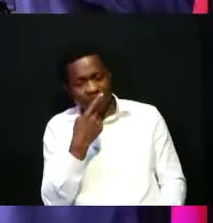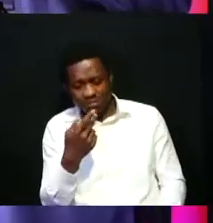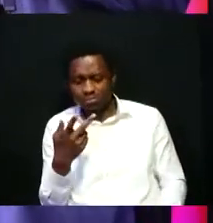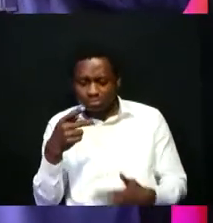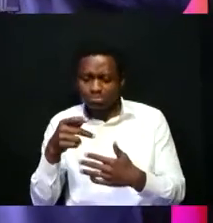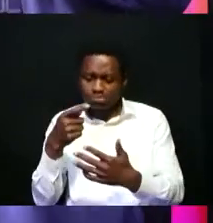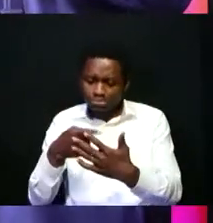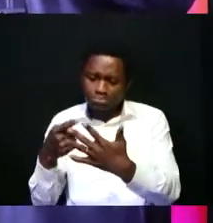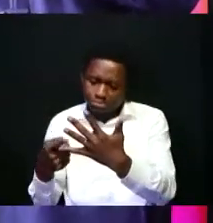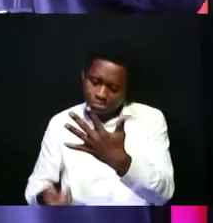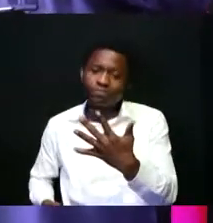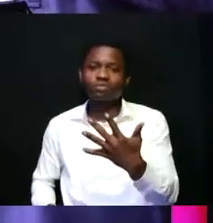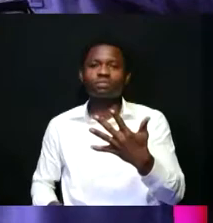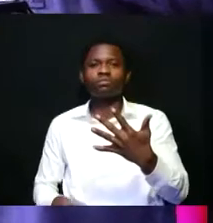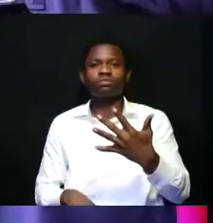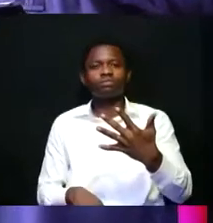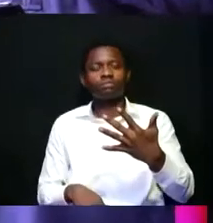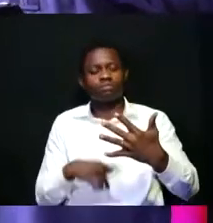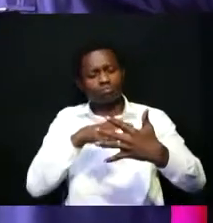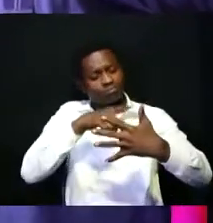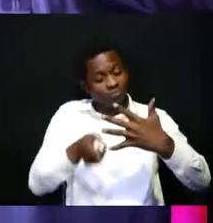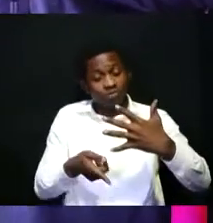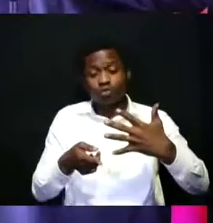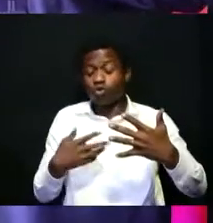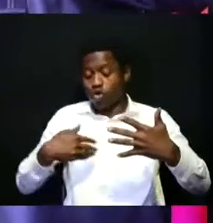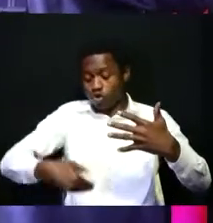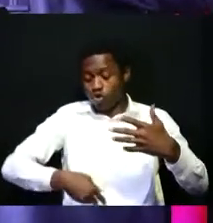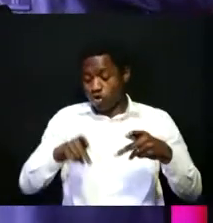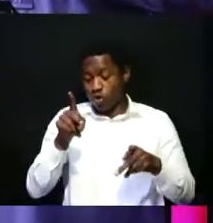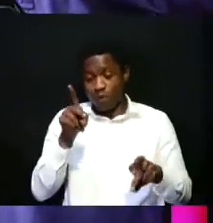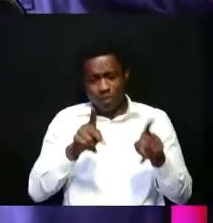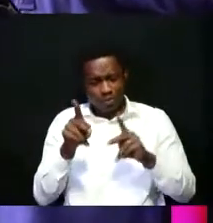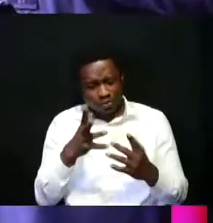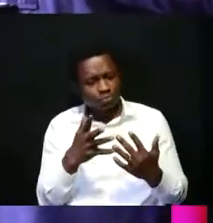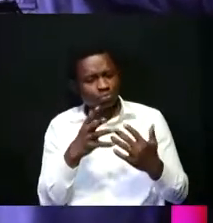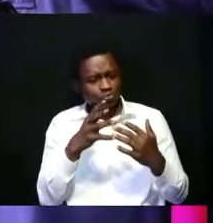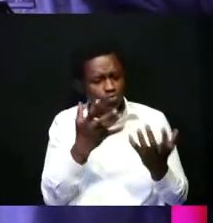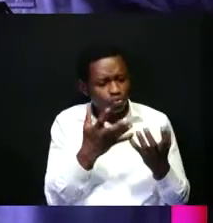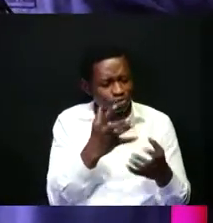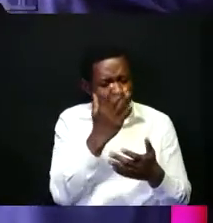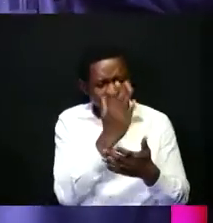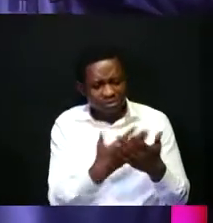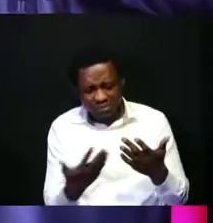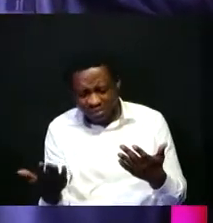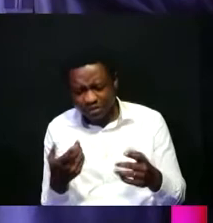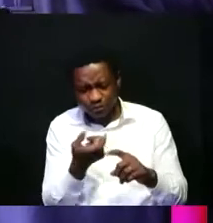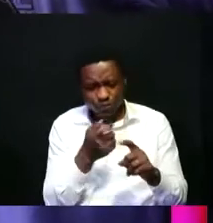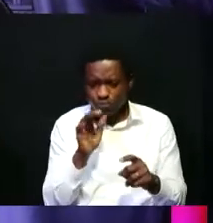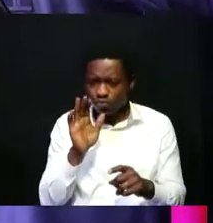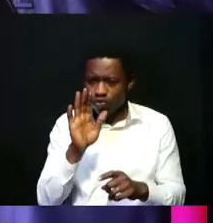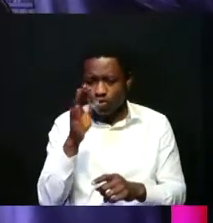the parents and guidance, young people expect certain things from them, and then we try to bring some of them out